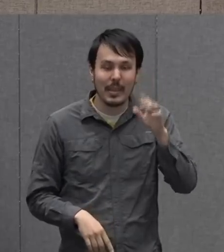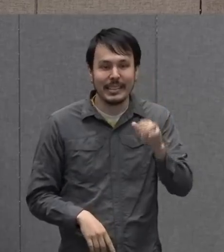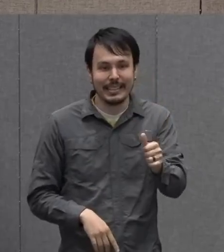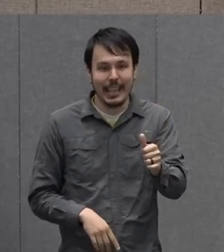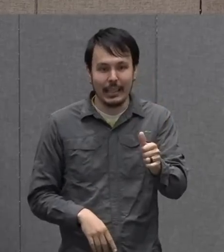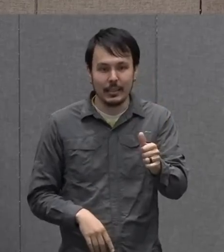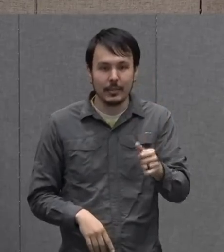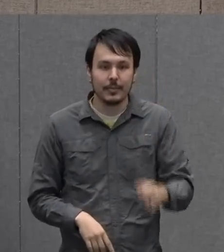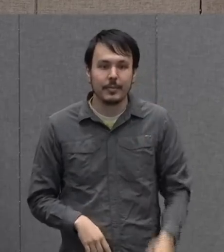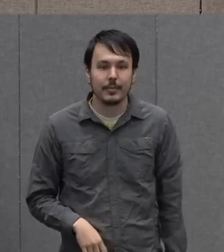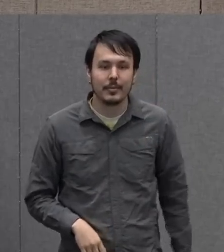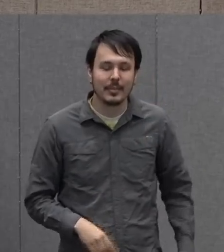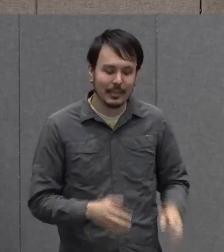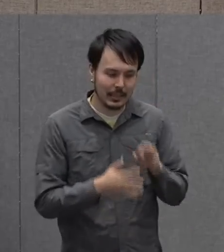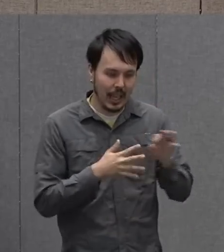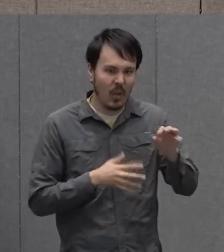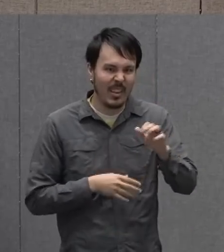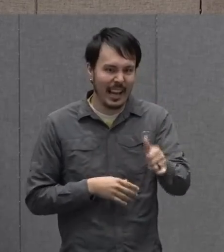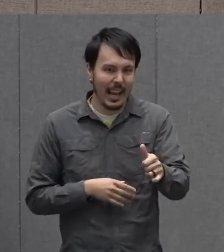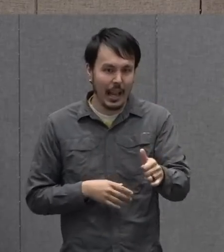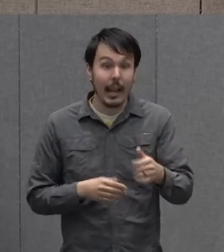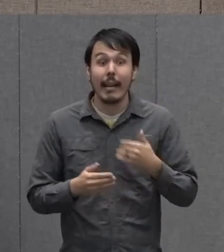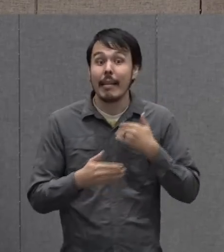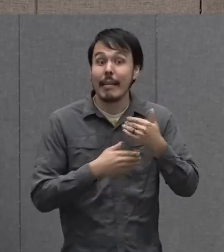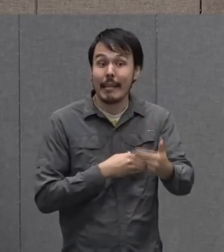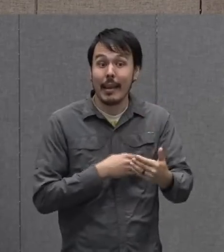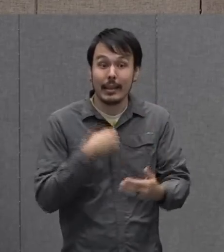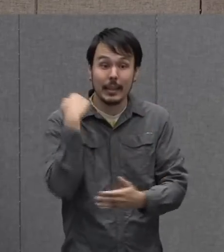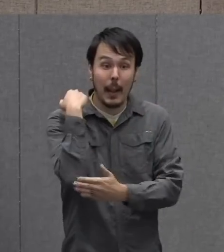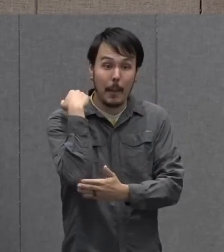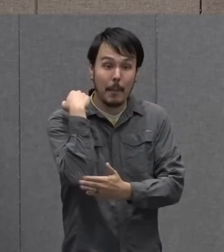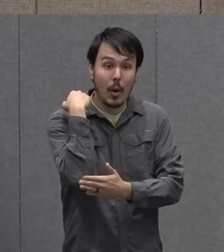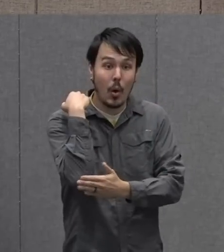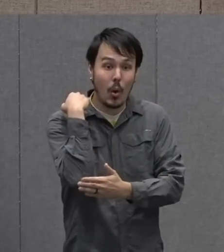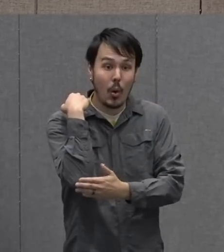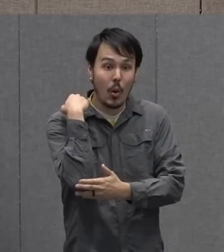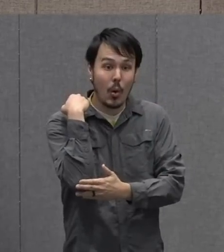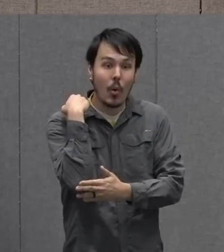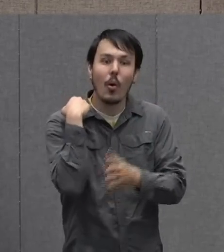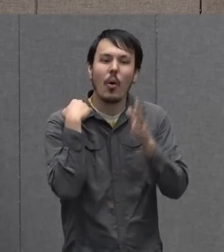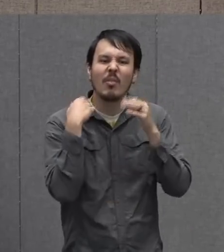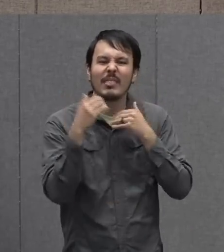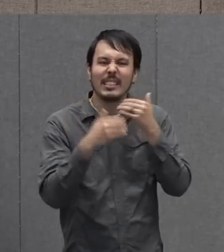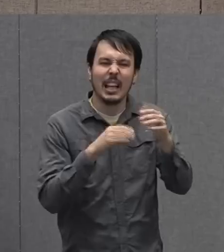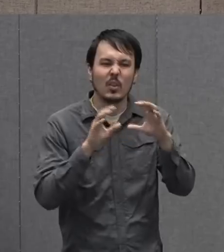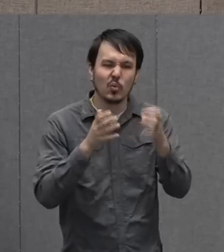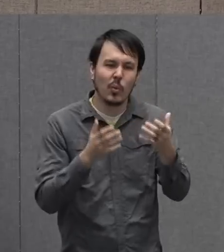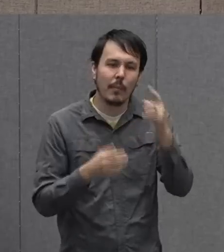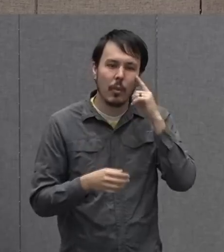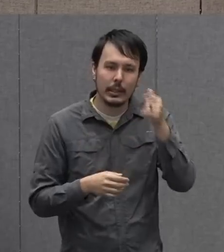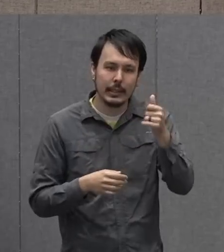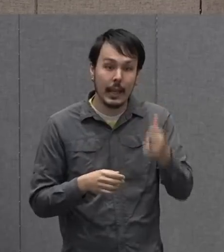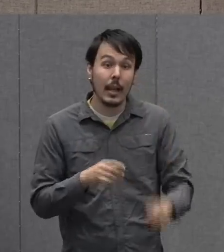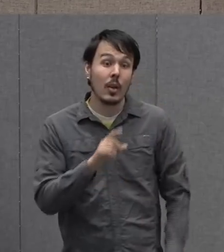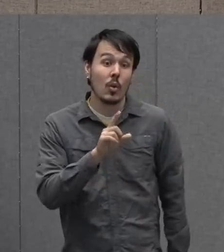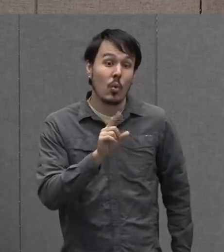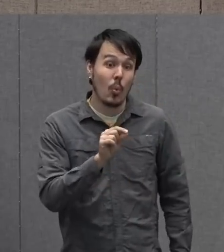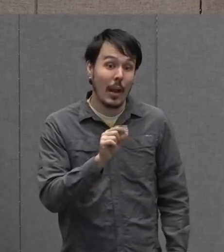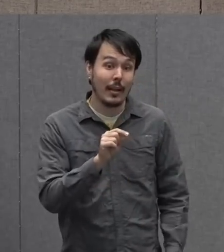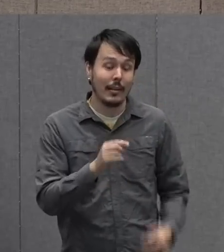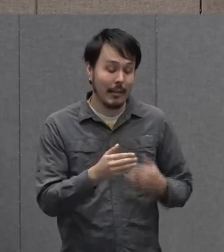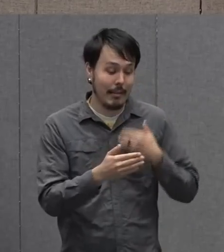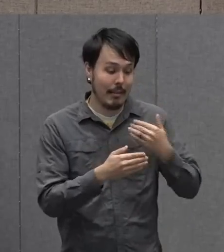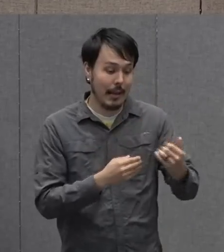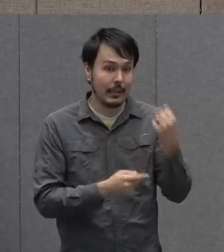10. Let's use our next elbow. We're going to say the next group of 10. 20. Next